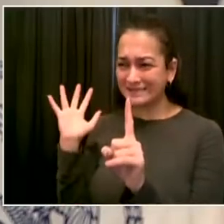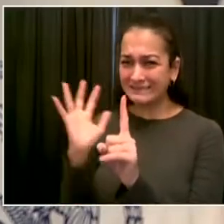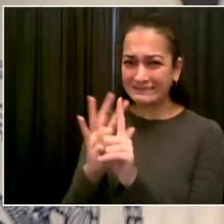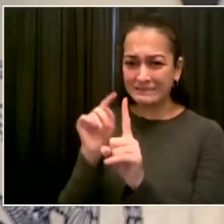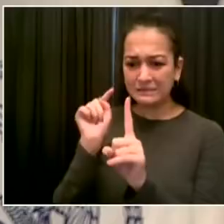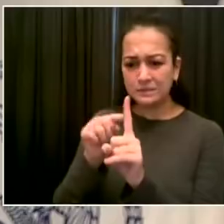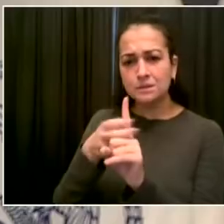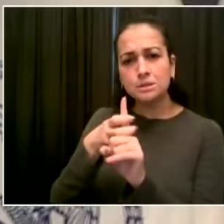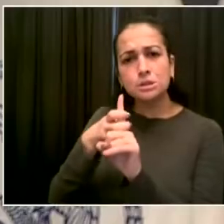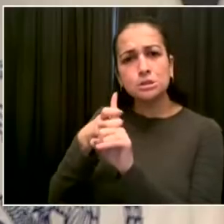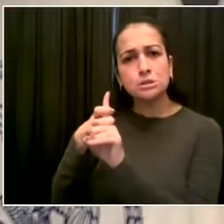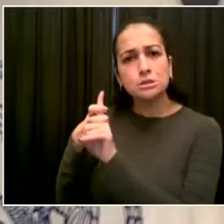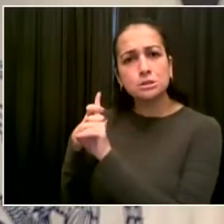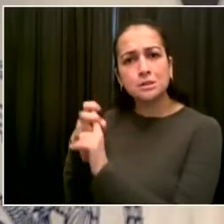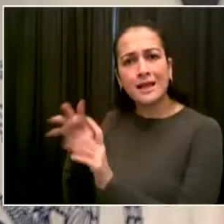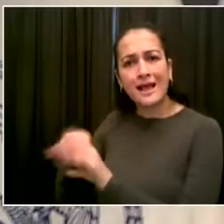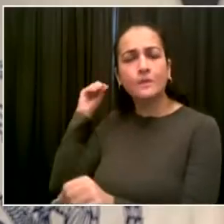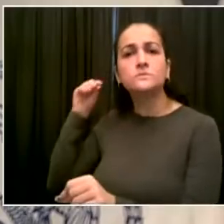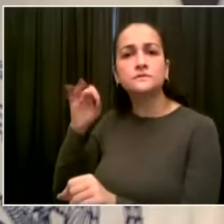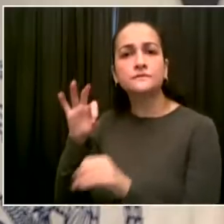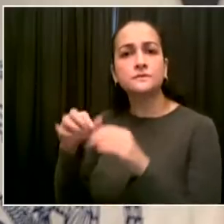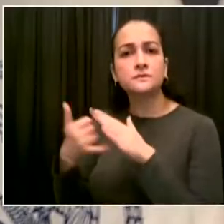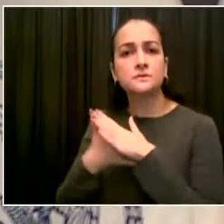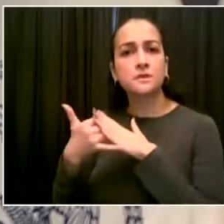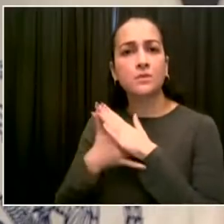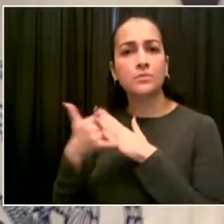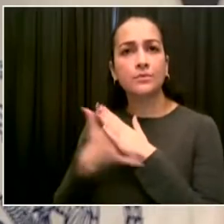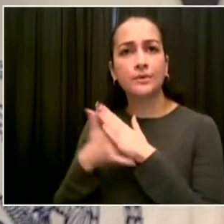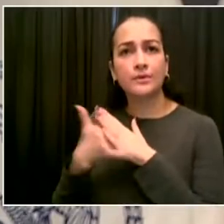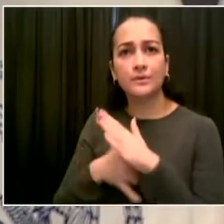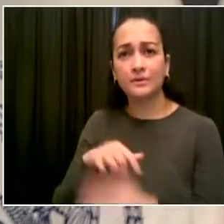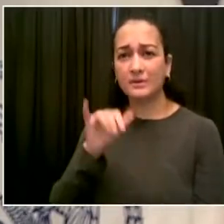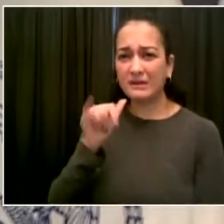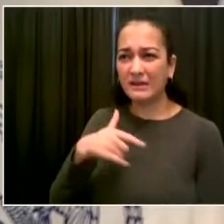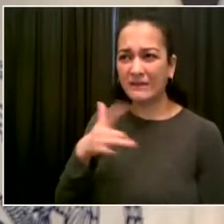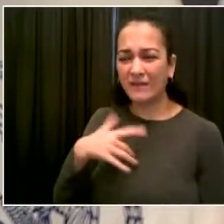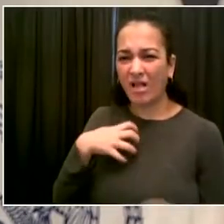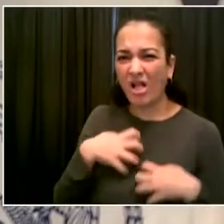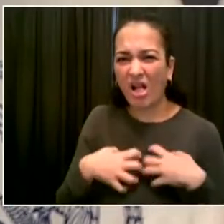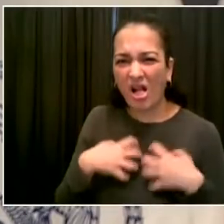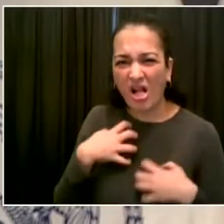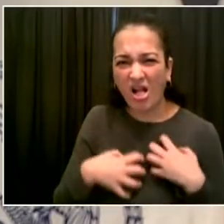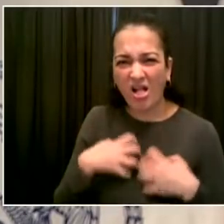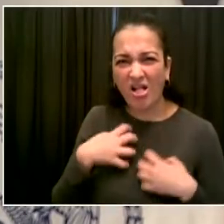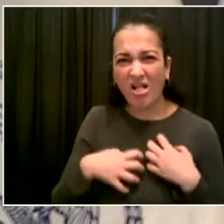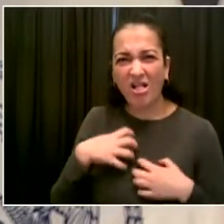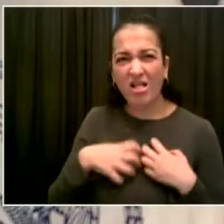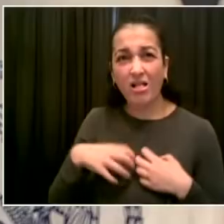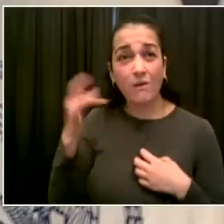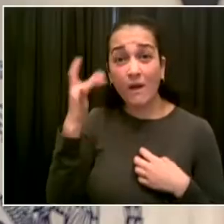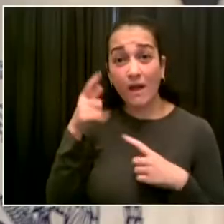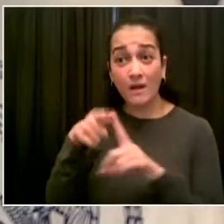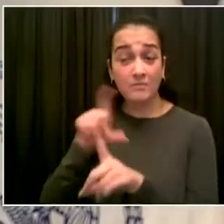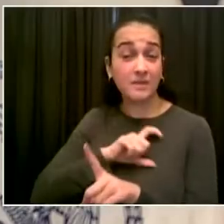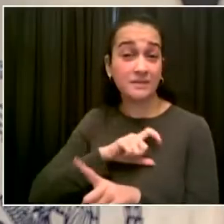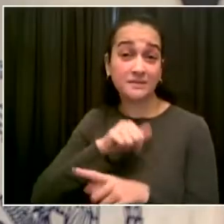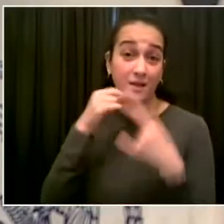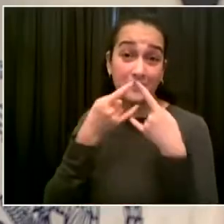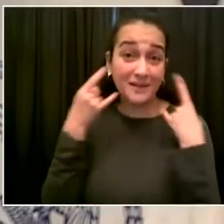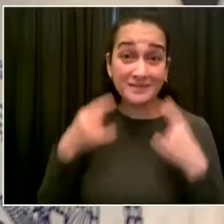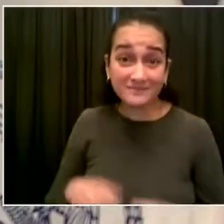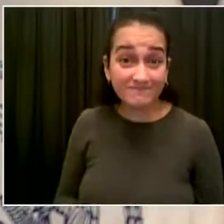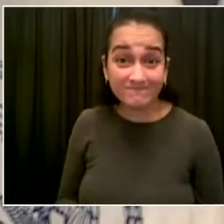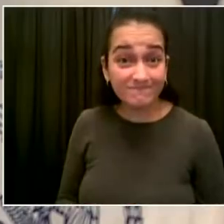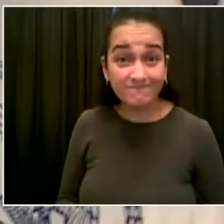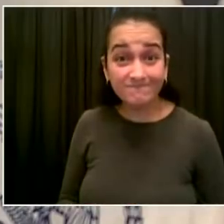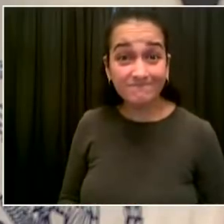when the person's being removed. But I saw the officers not wearing their masks in the subway. That's evident. That's unacceptable. We've given this instruction